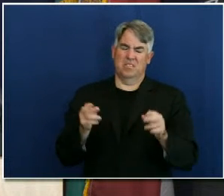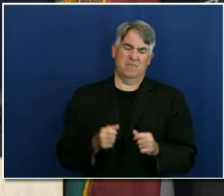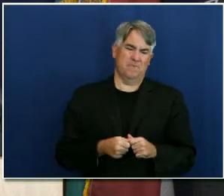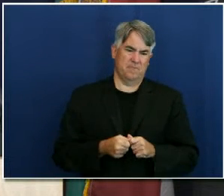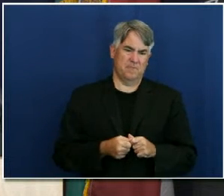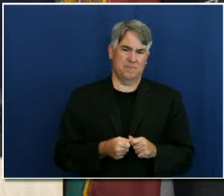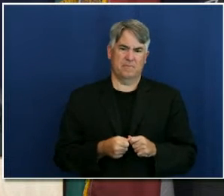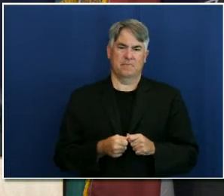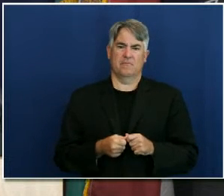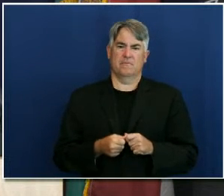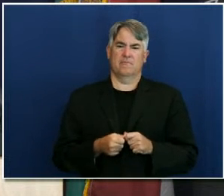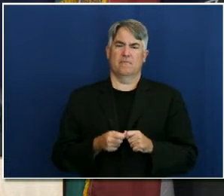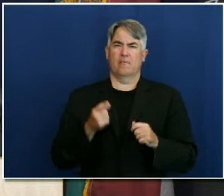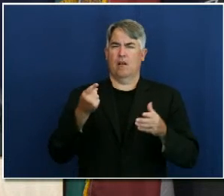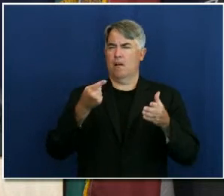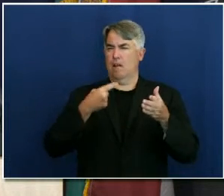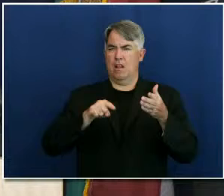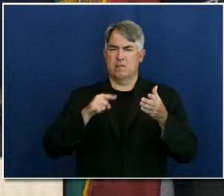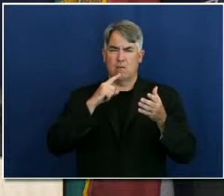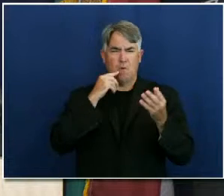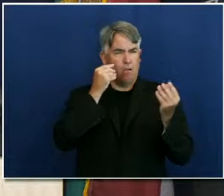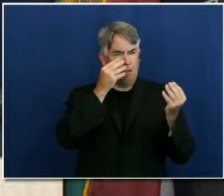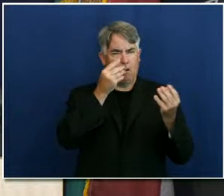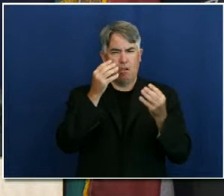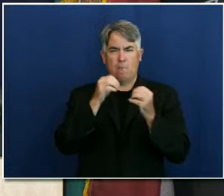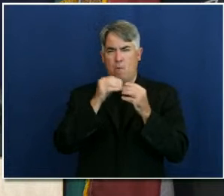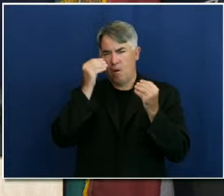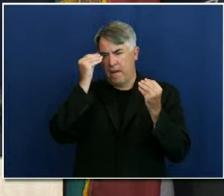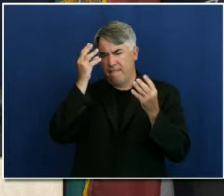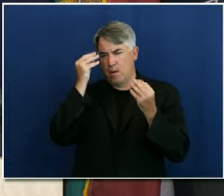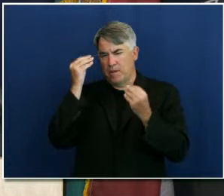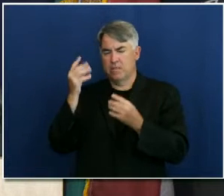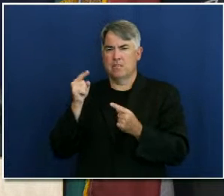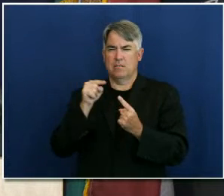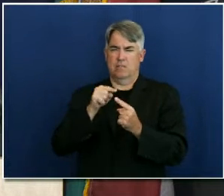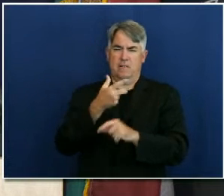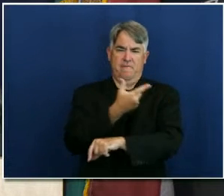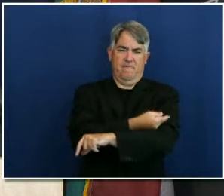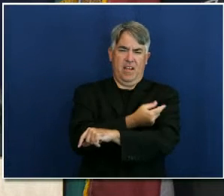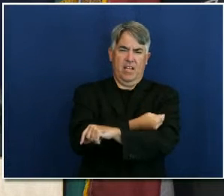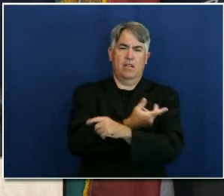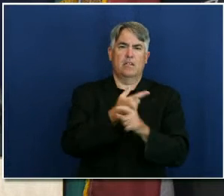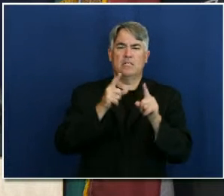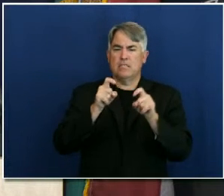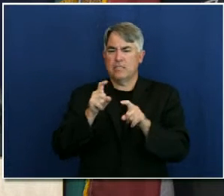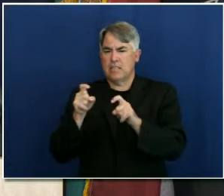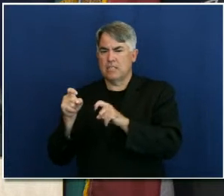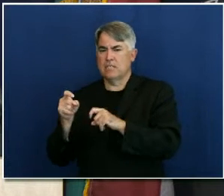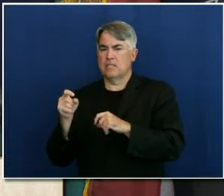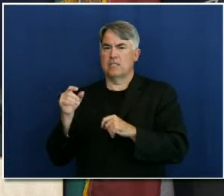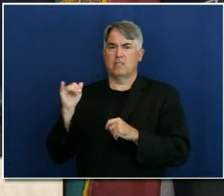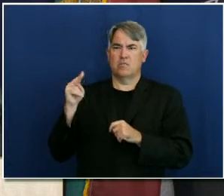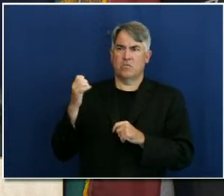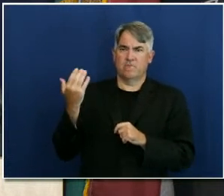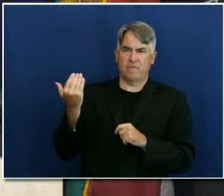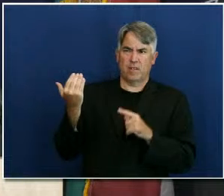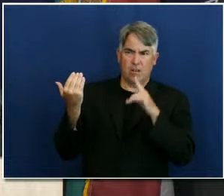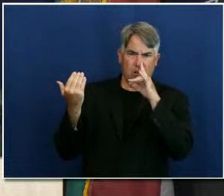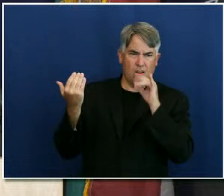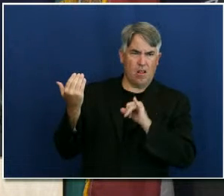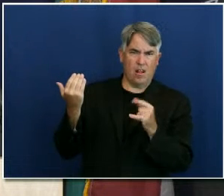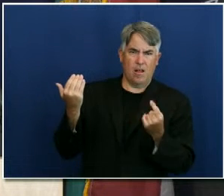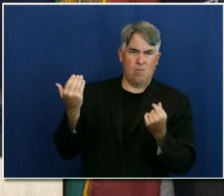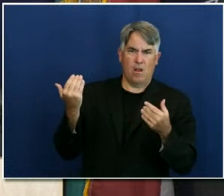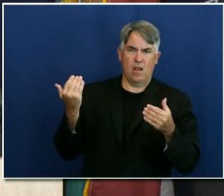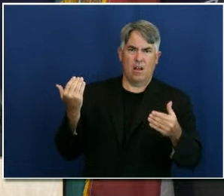for you on what vaccines and testing and other services will look like post-June, but we are continuing